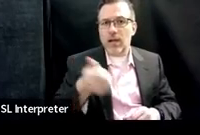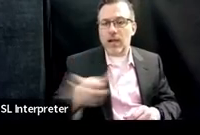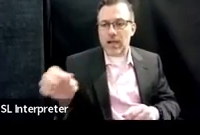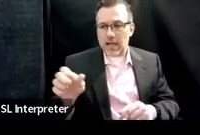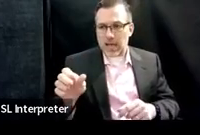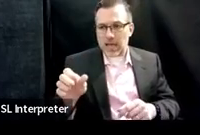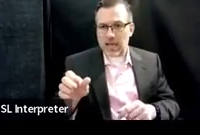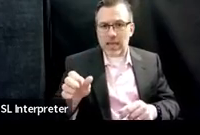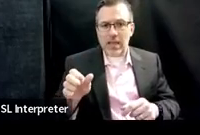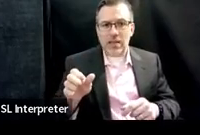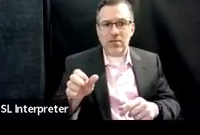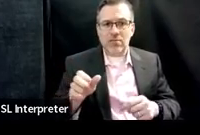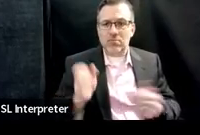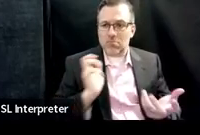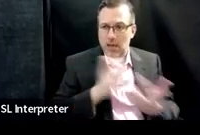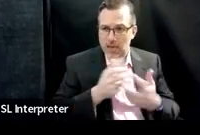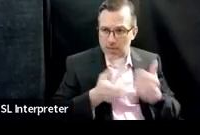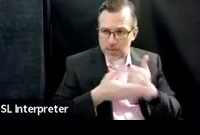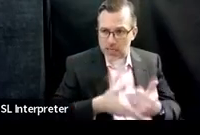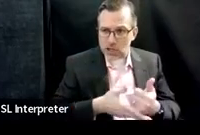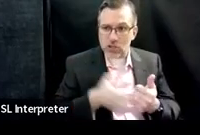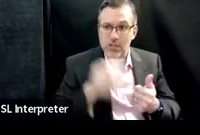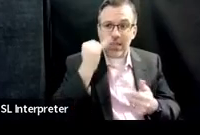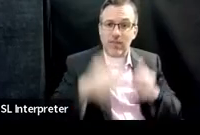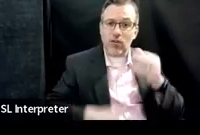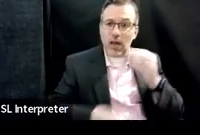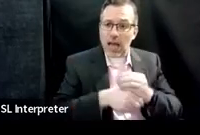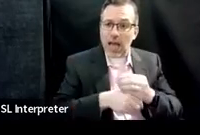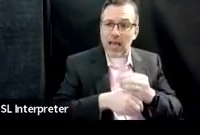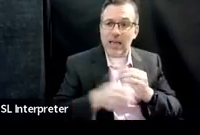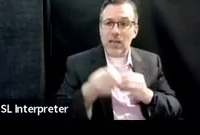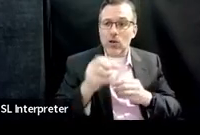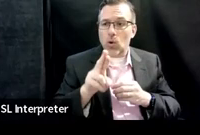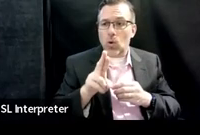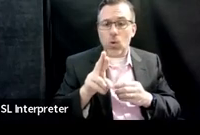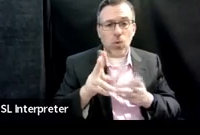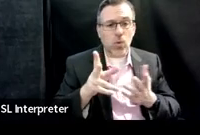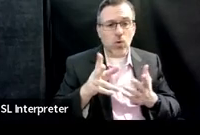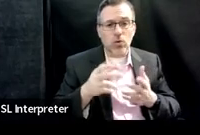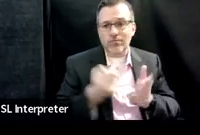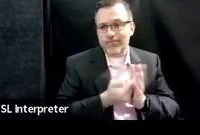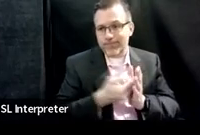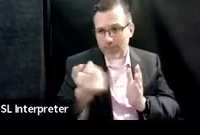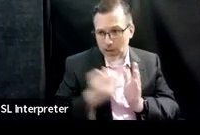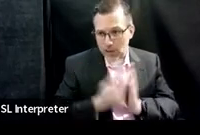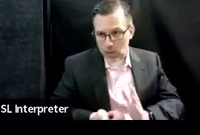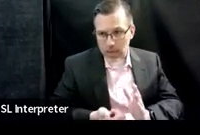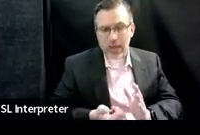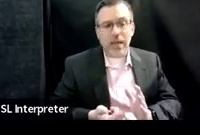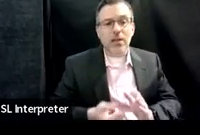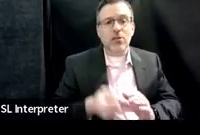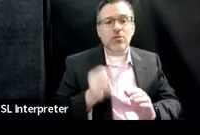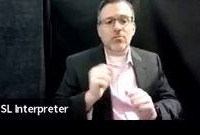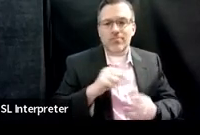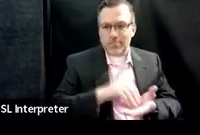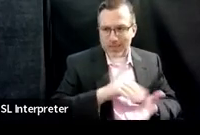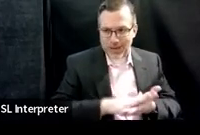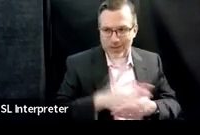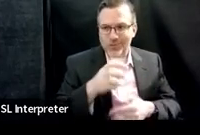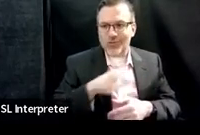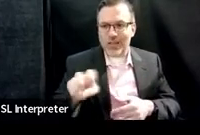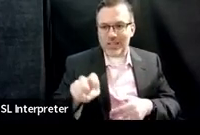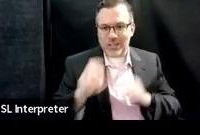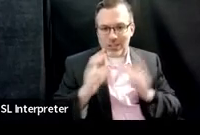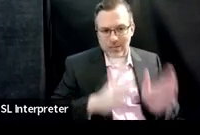taking them away. You would also put in the transition planning that was discussed and what